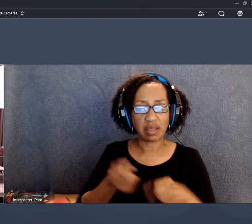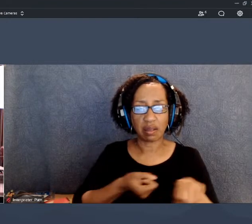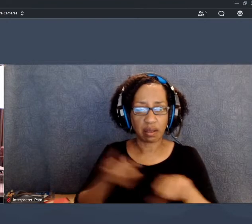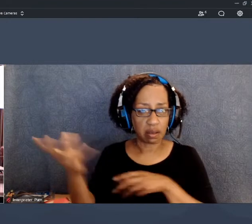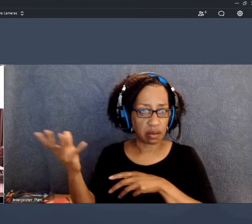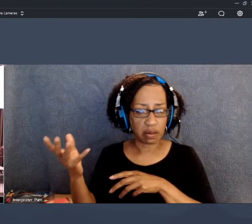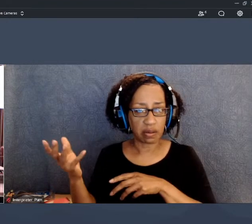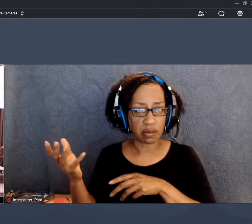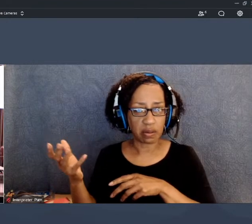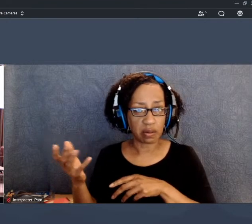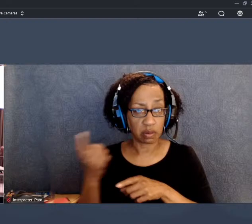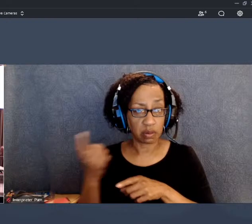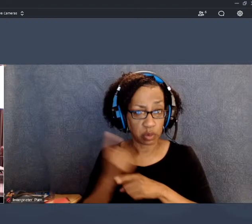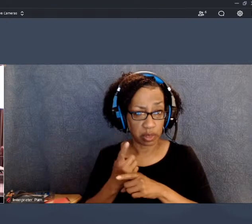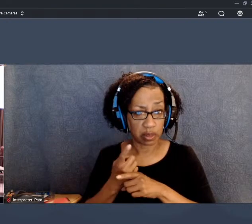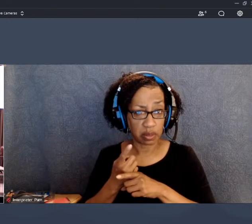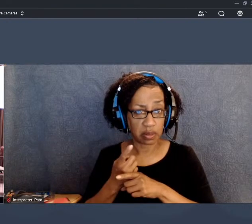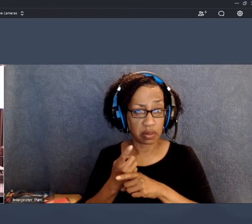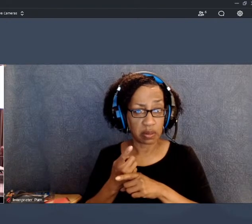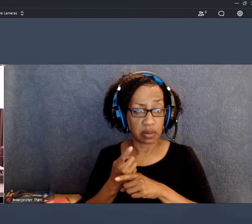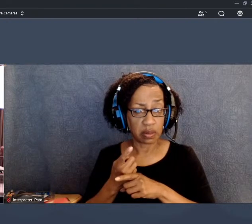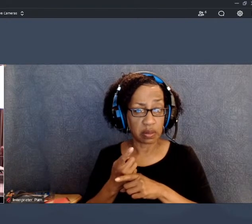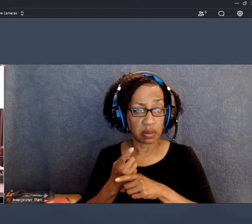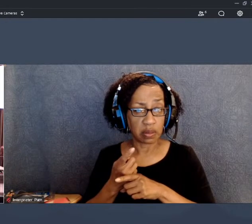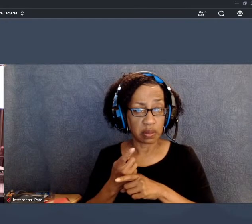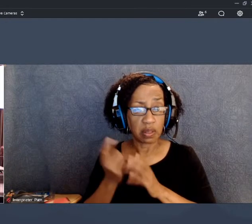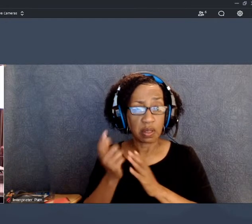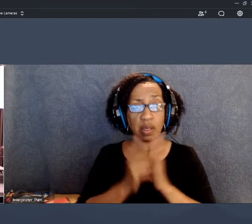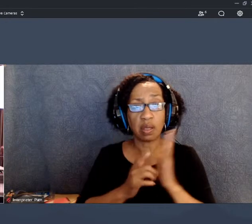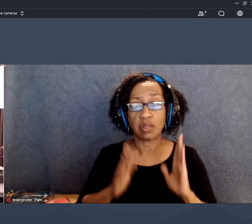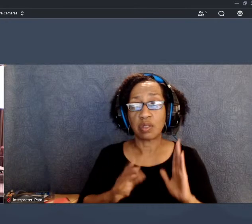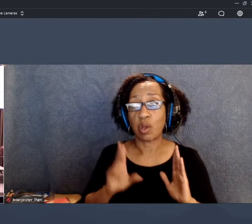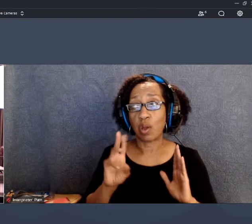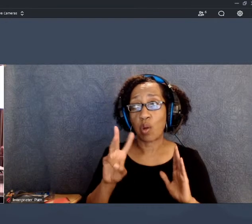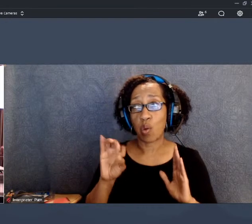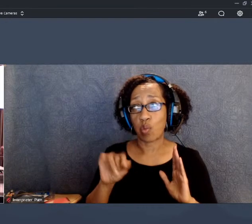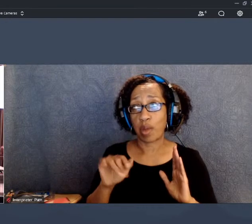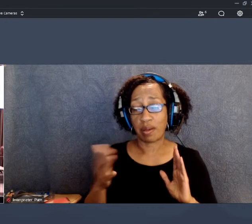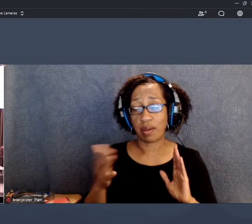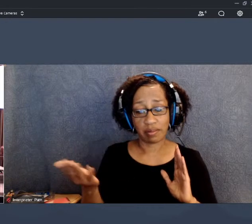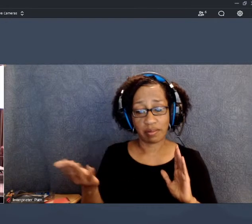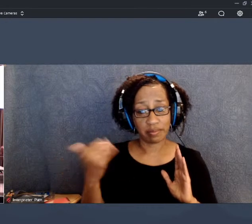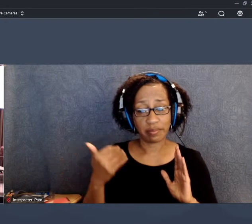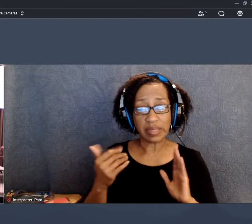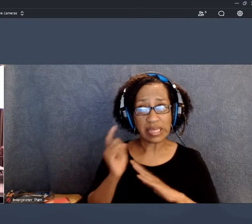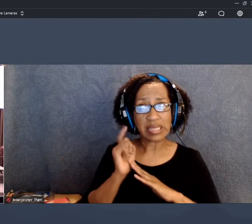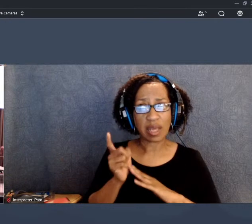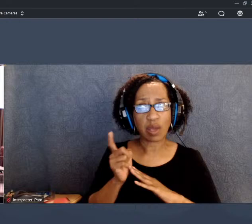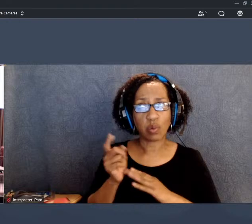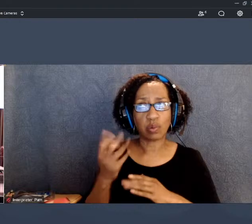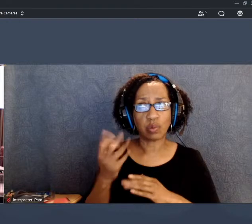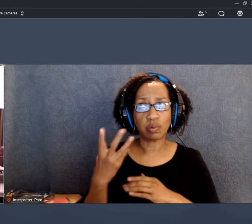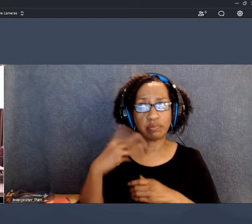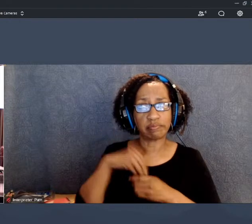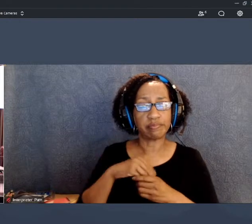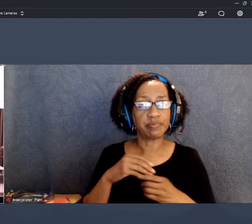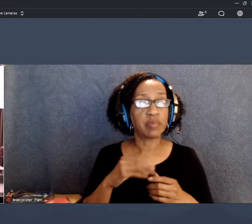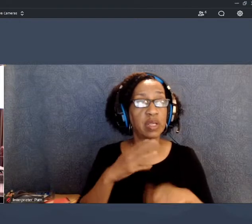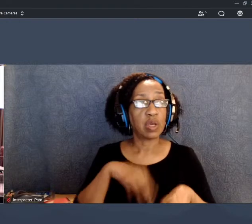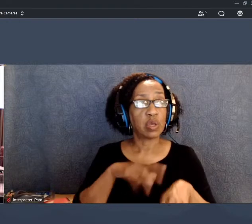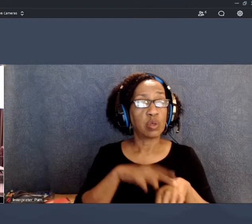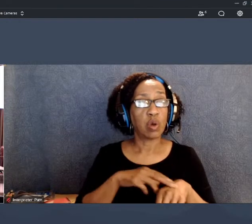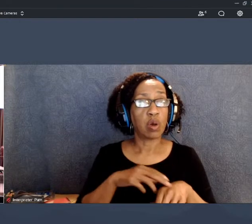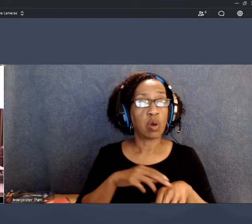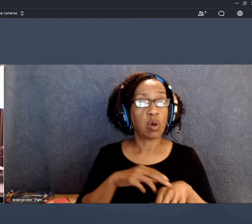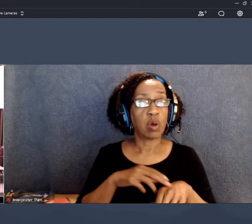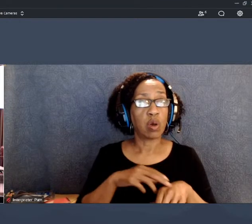okay? So Attorney Wade, I'm gonna tag you in here in a second. So the normal process for an FED action is